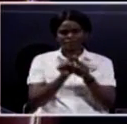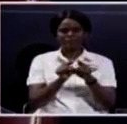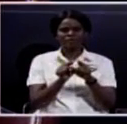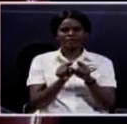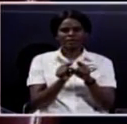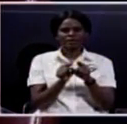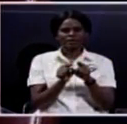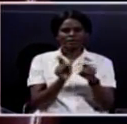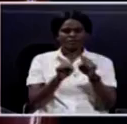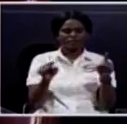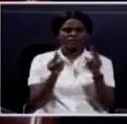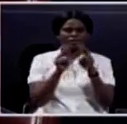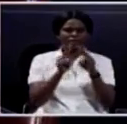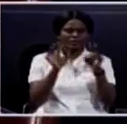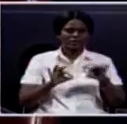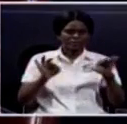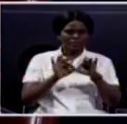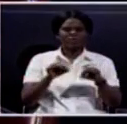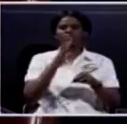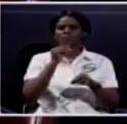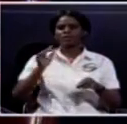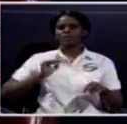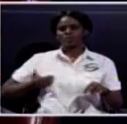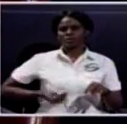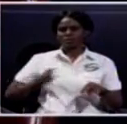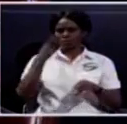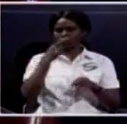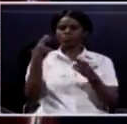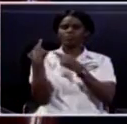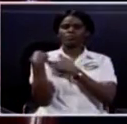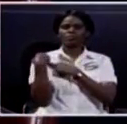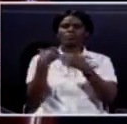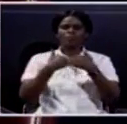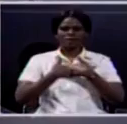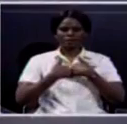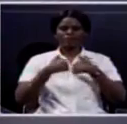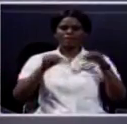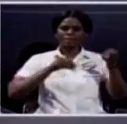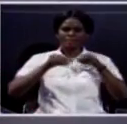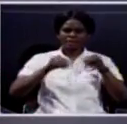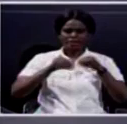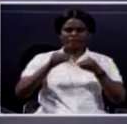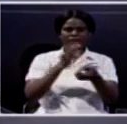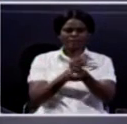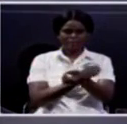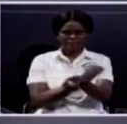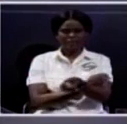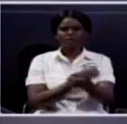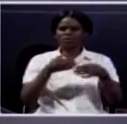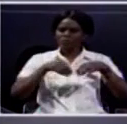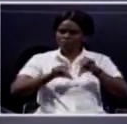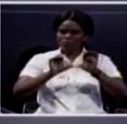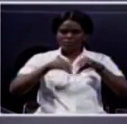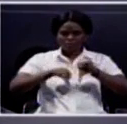But it is important that the men and women who are charged with the responsibility of managing the curriculum, they become consistent with the